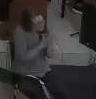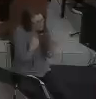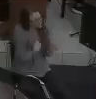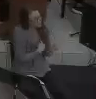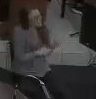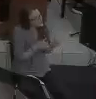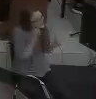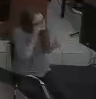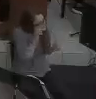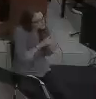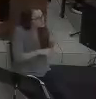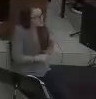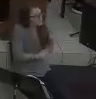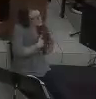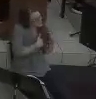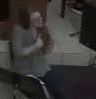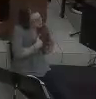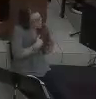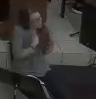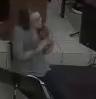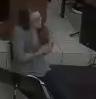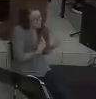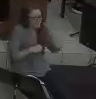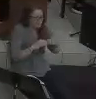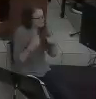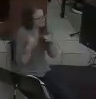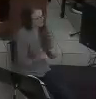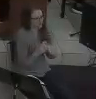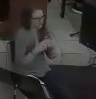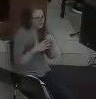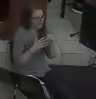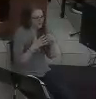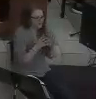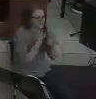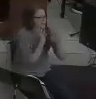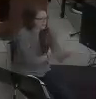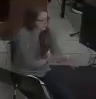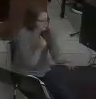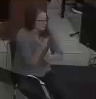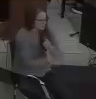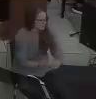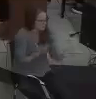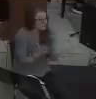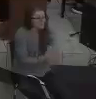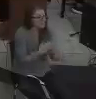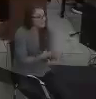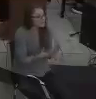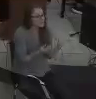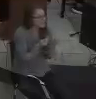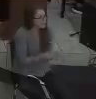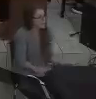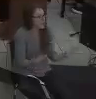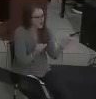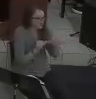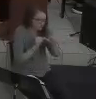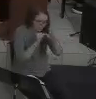inner voice that's stronger than the outer voice. Even in the face of loss, we can keep